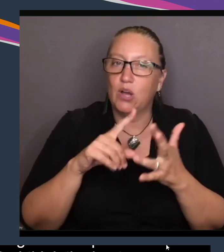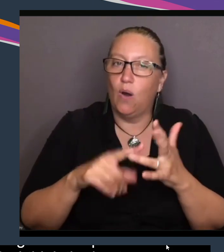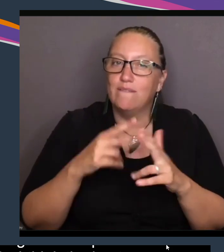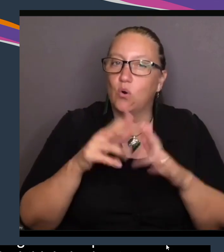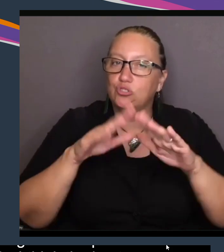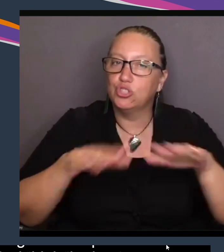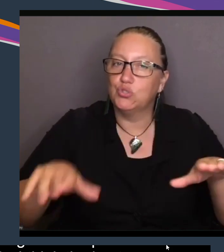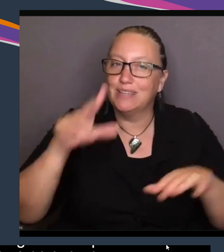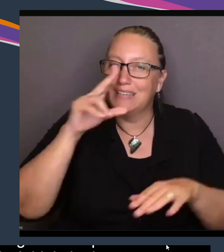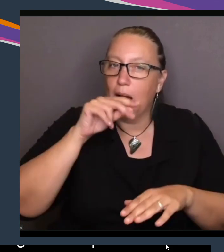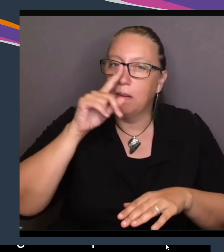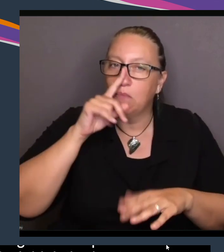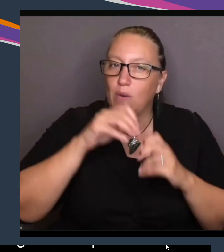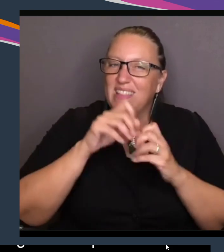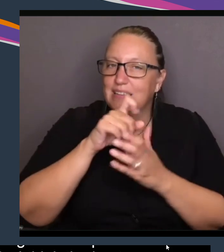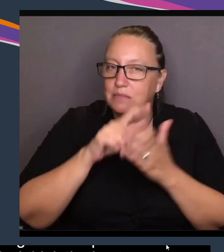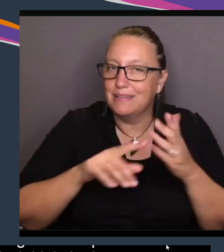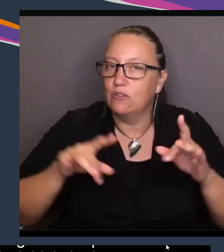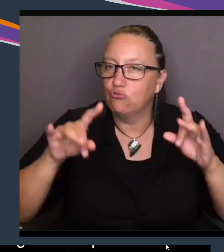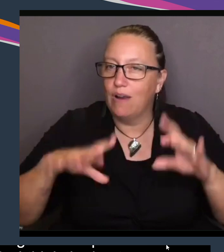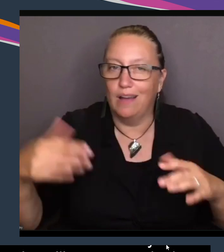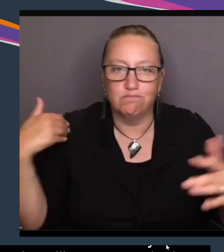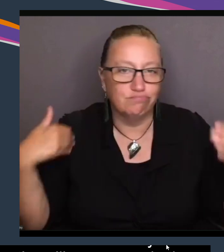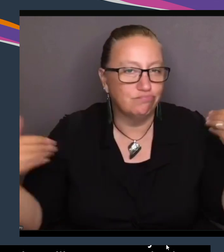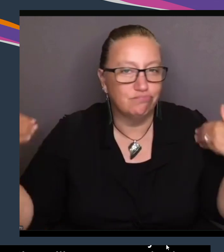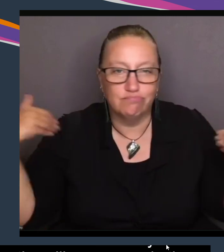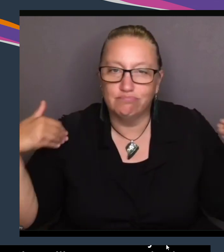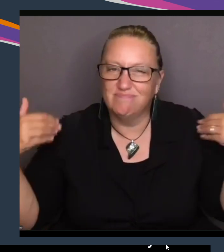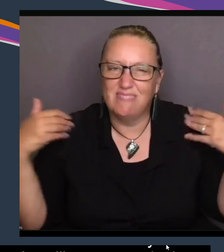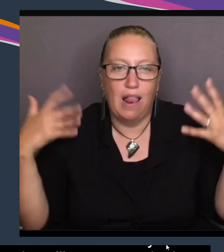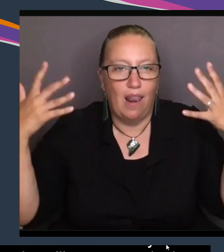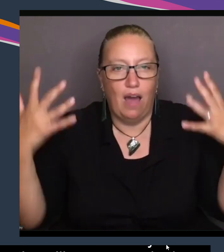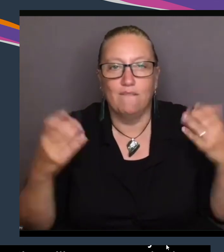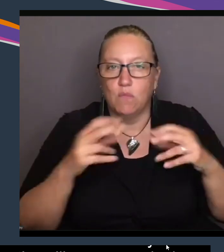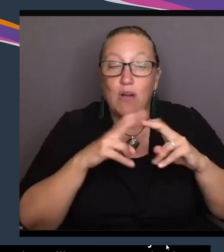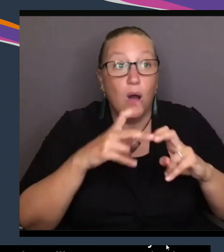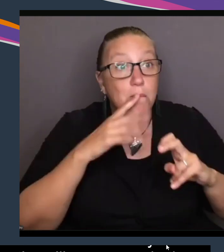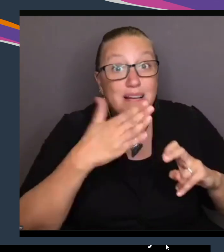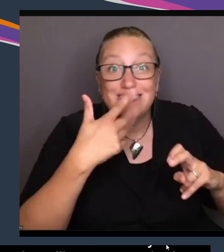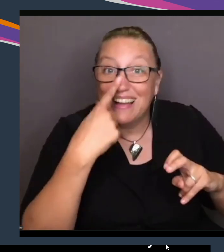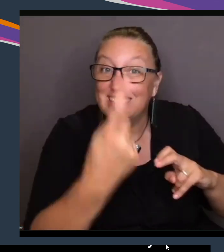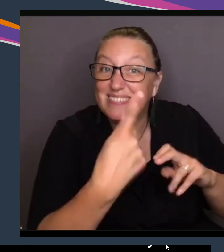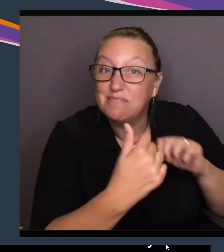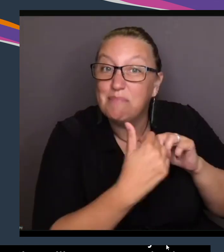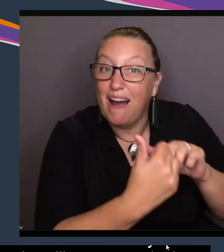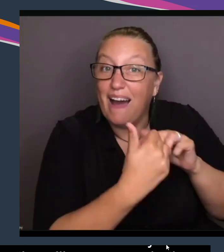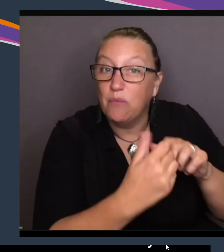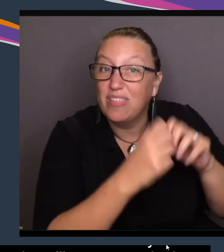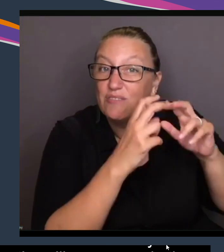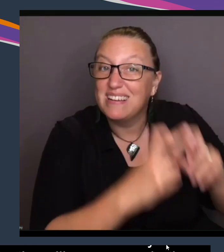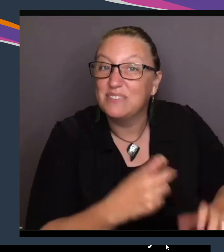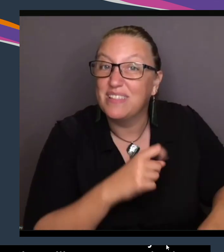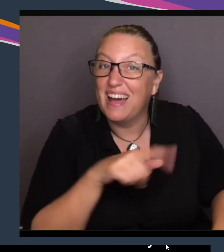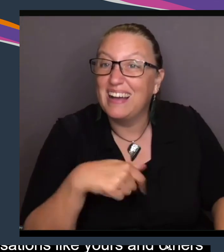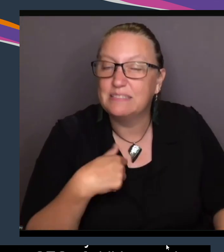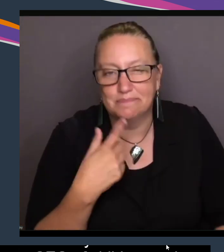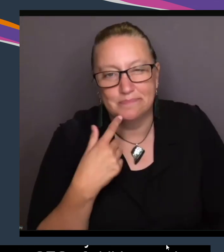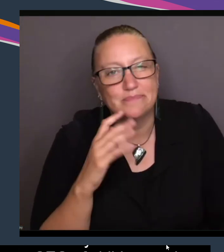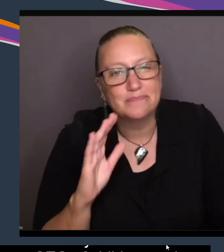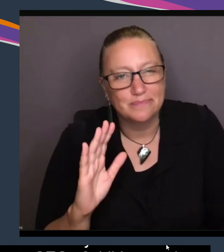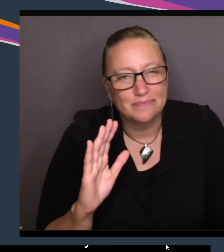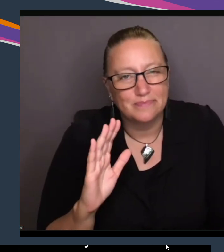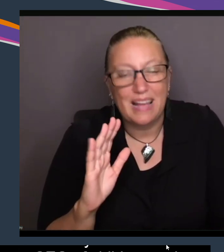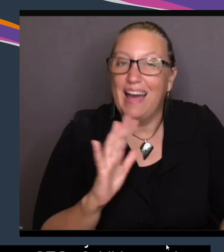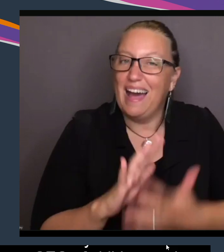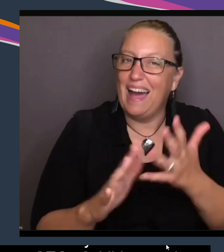Australia, and we used to get approached by a lot of researchers saying, will you partner on this research with us? Really the way they wanted to partner